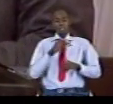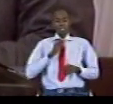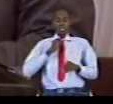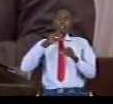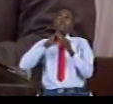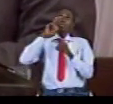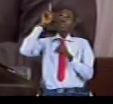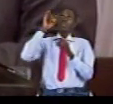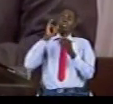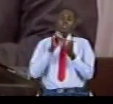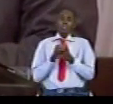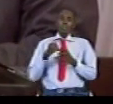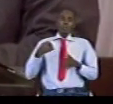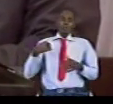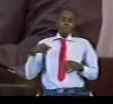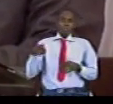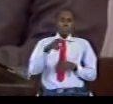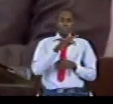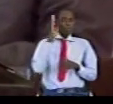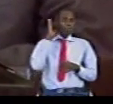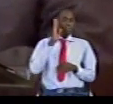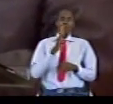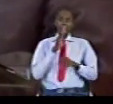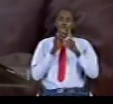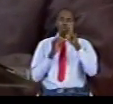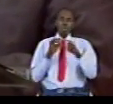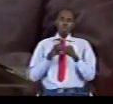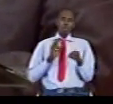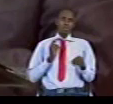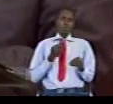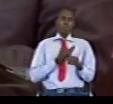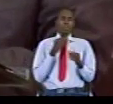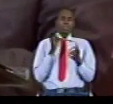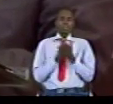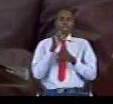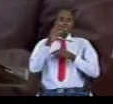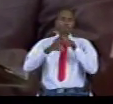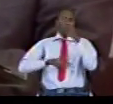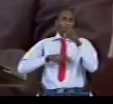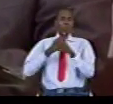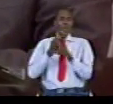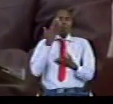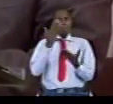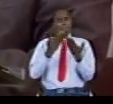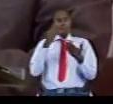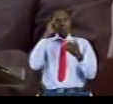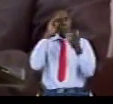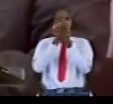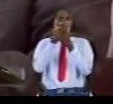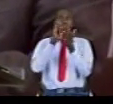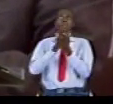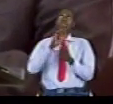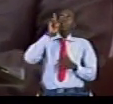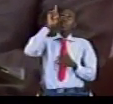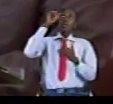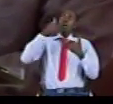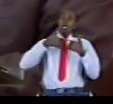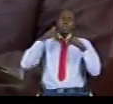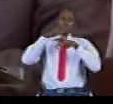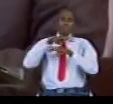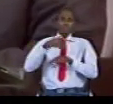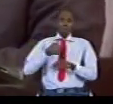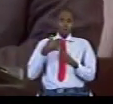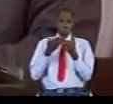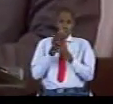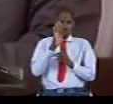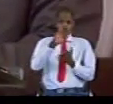they also may be one in us, that the world may believe that thou hast sent me. Through your life, many